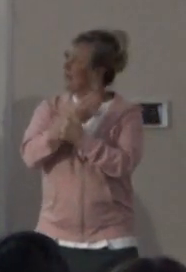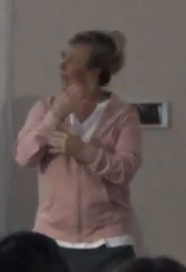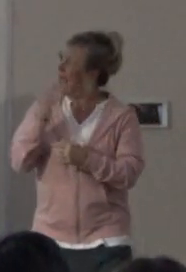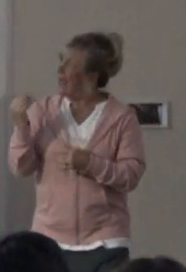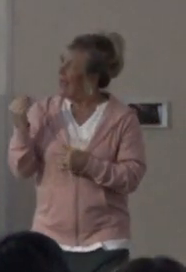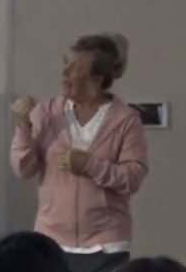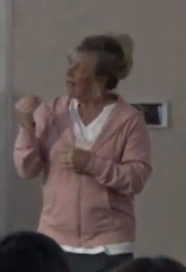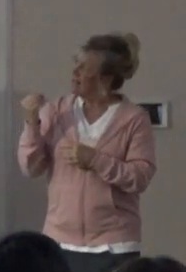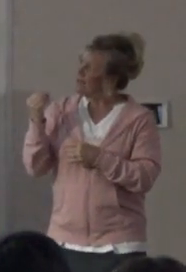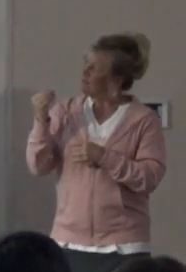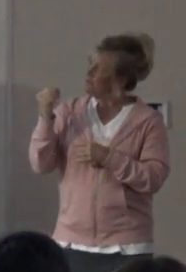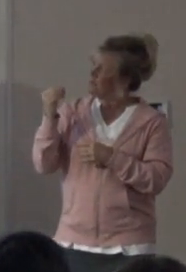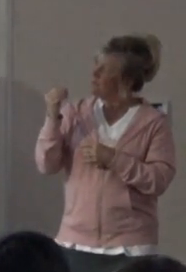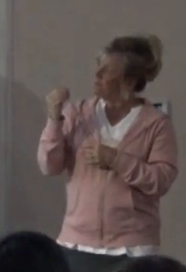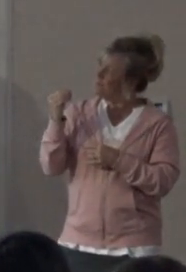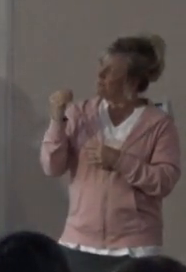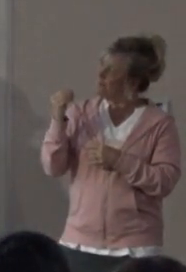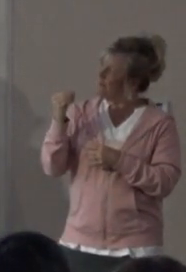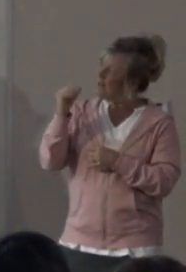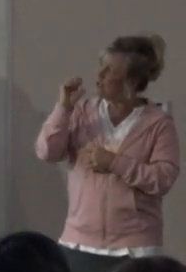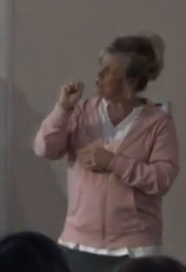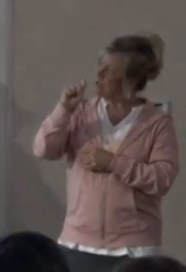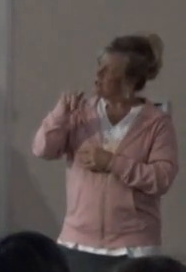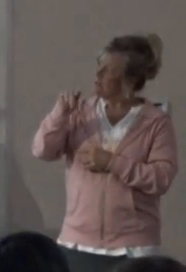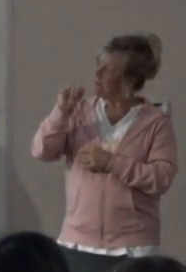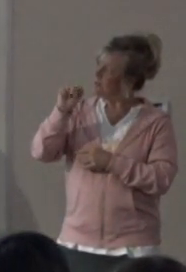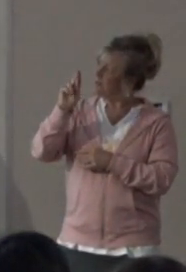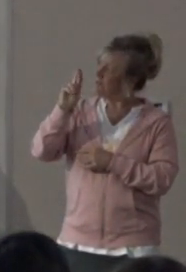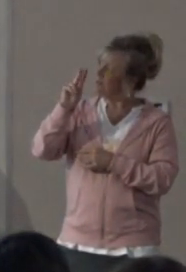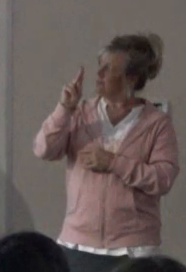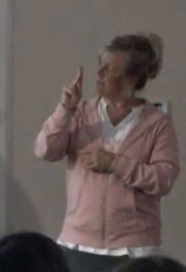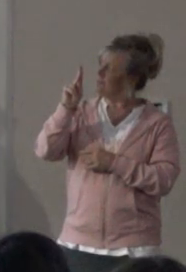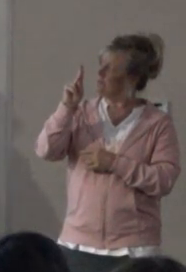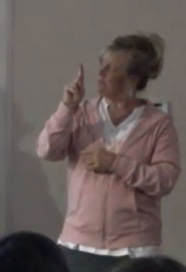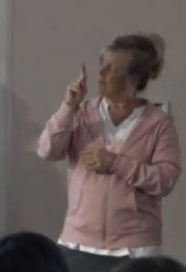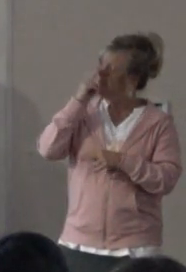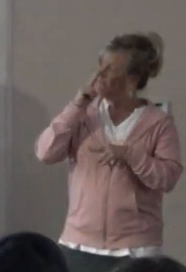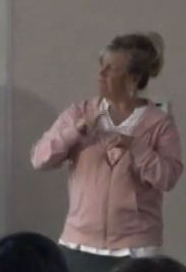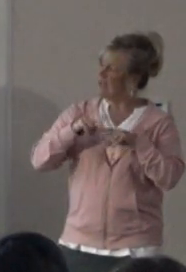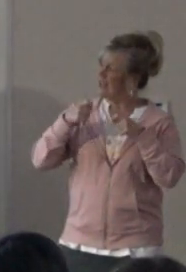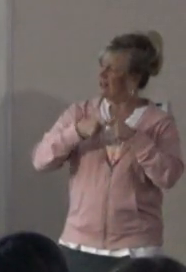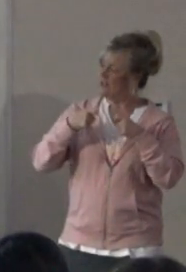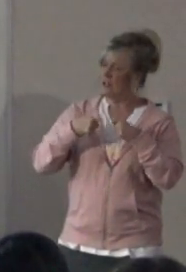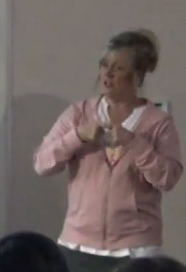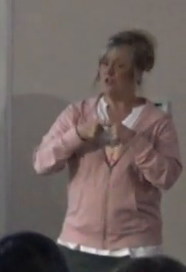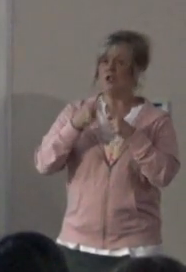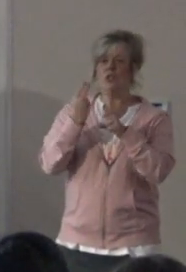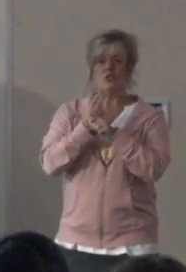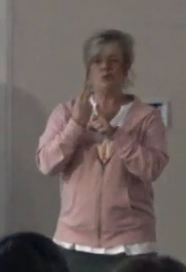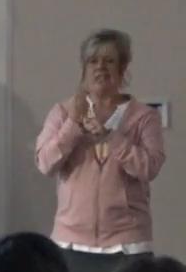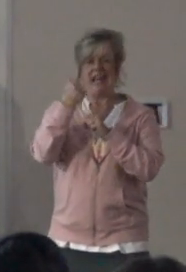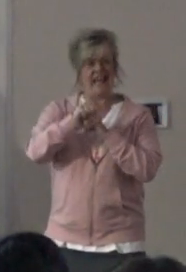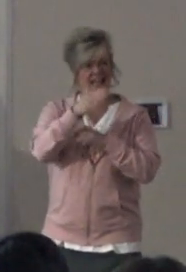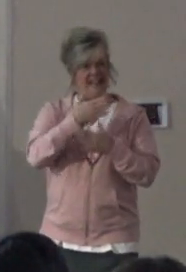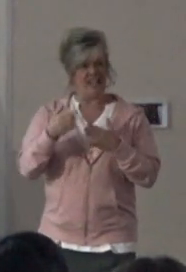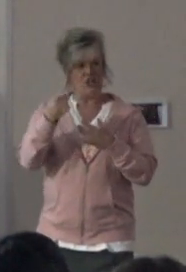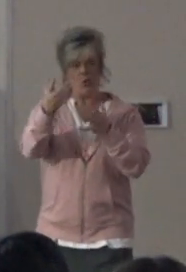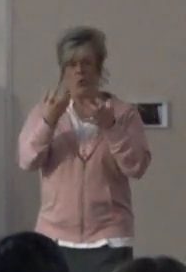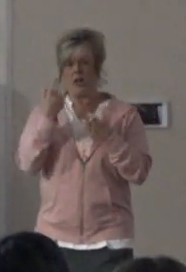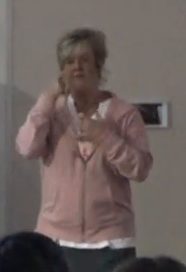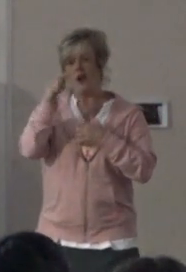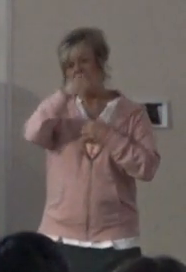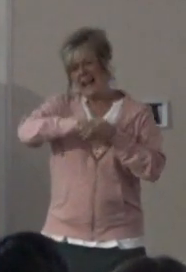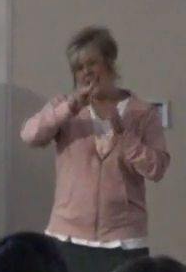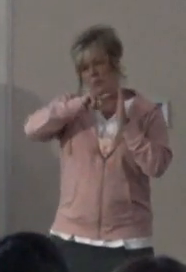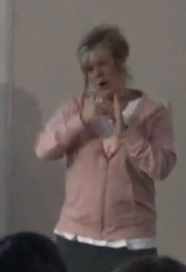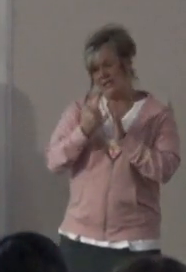Electronics was a very helpful website for me. Basically, you can buy any electronic product that you want for any project that would help you.